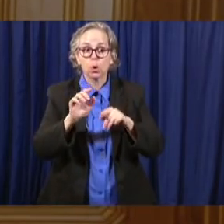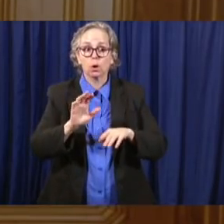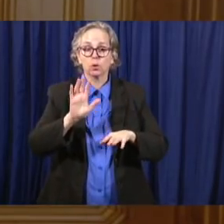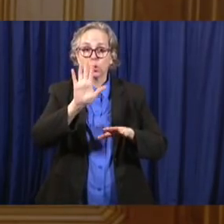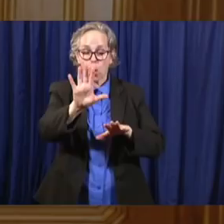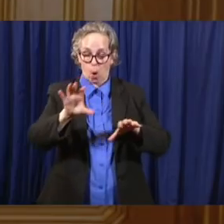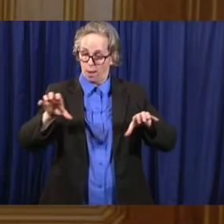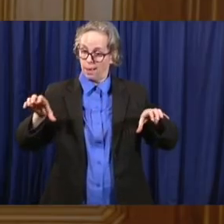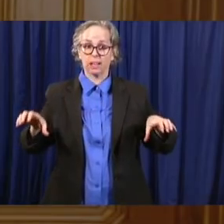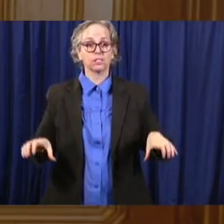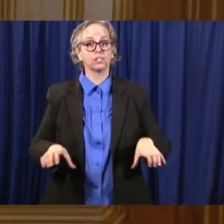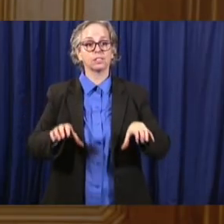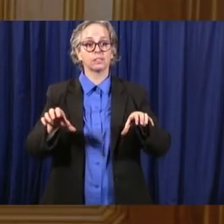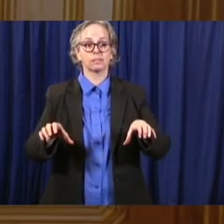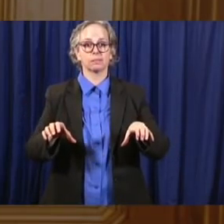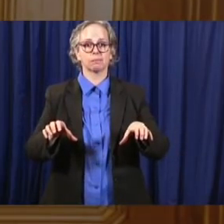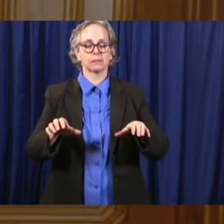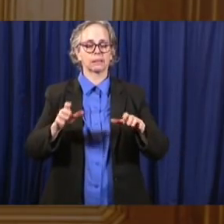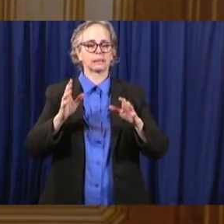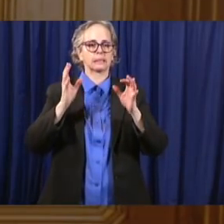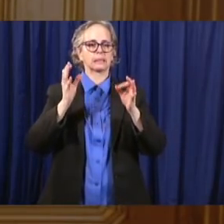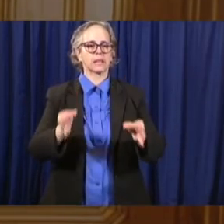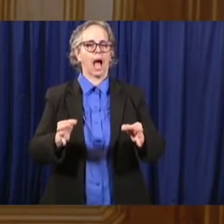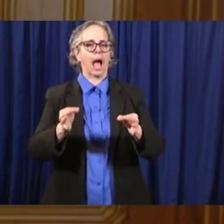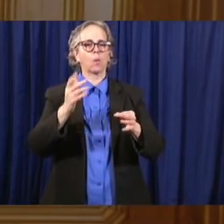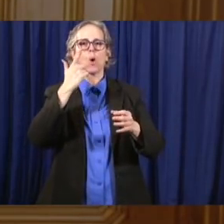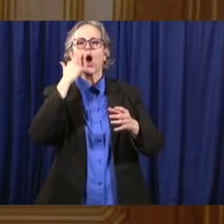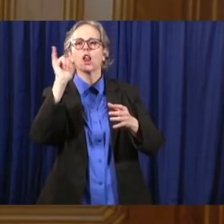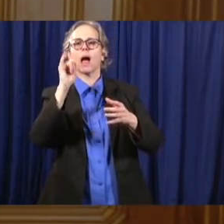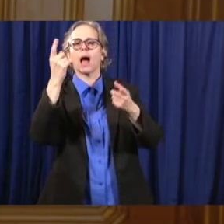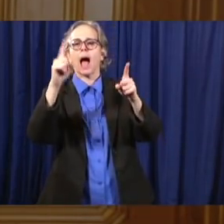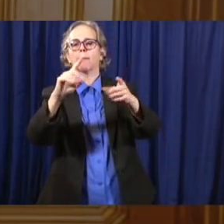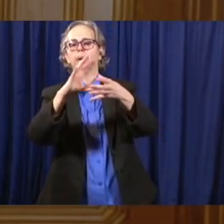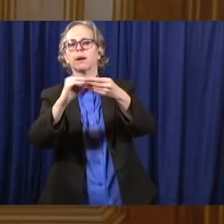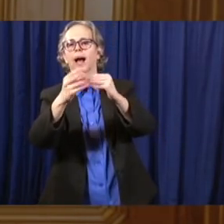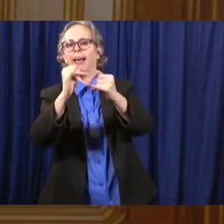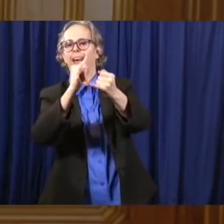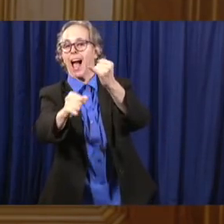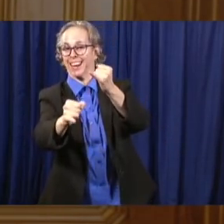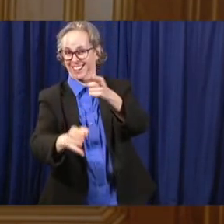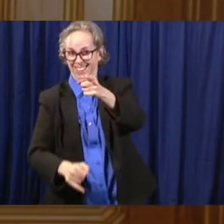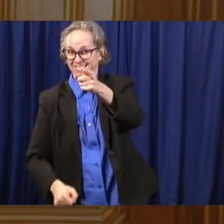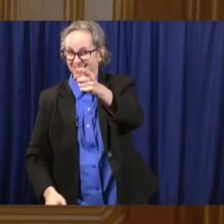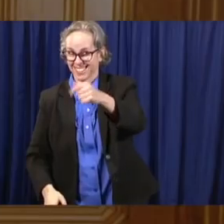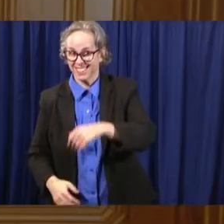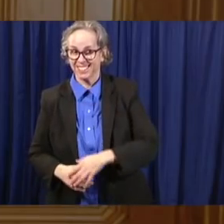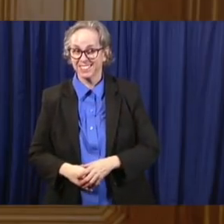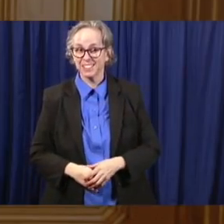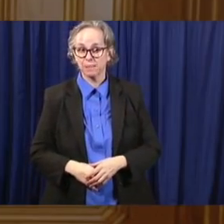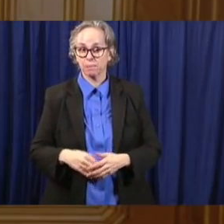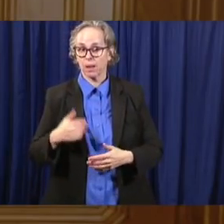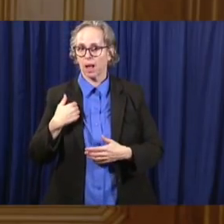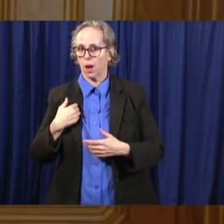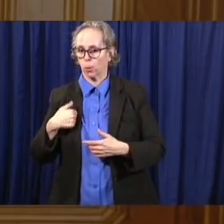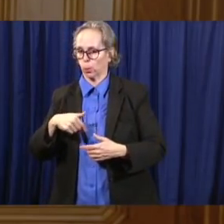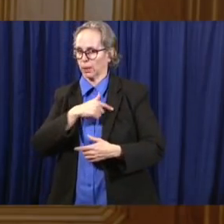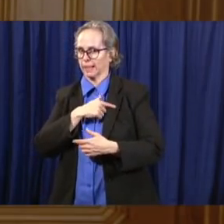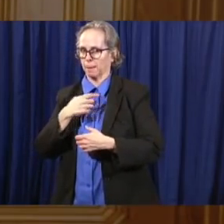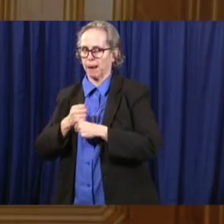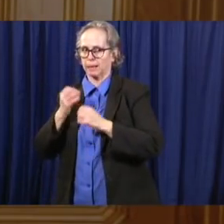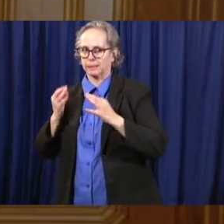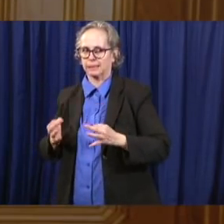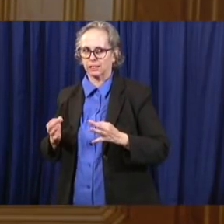ends. We're the ones that are going to make that decision. It's not the modelers. The modelers try to kind of predict, but one of